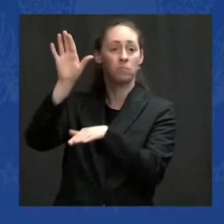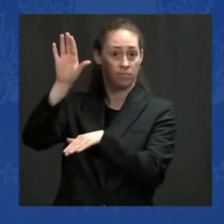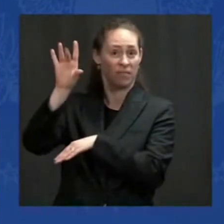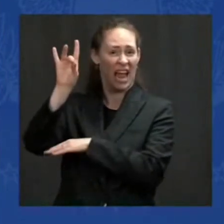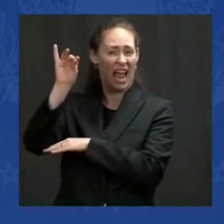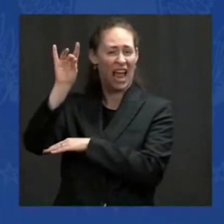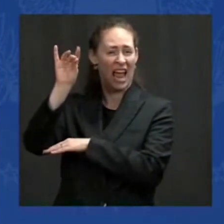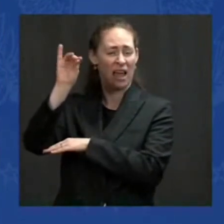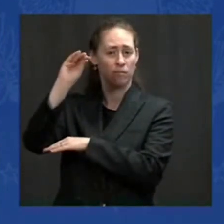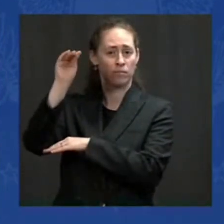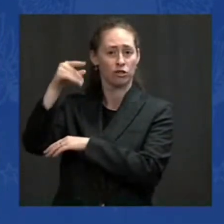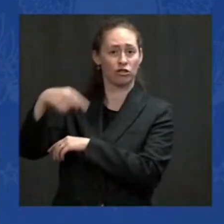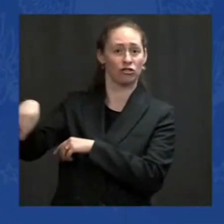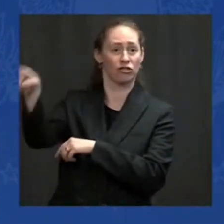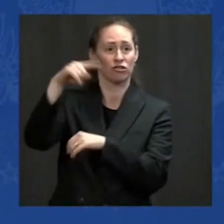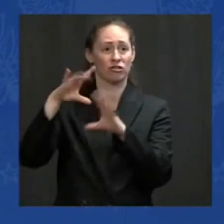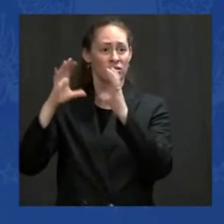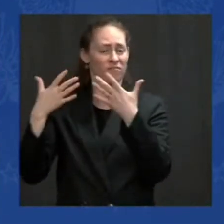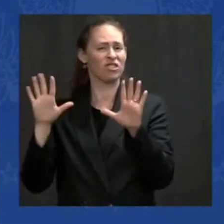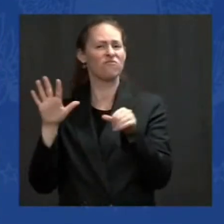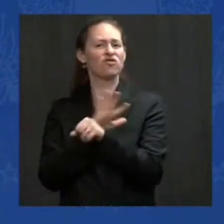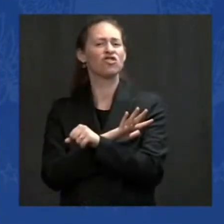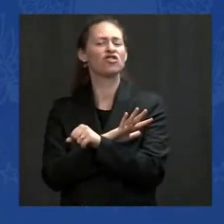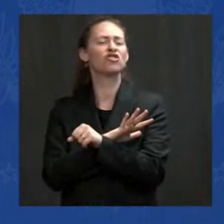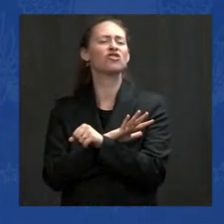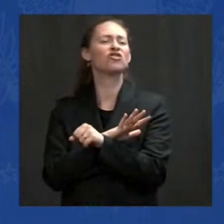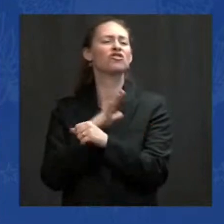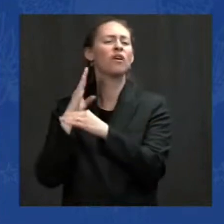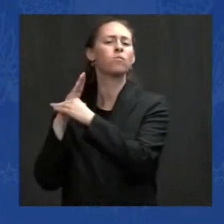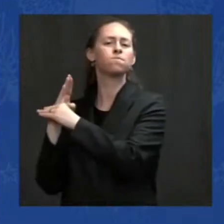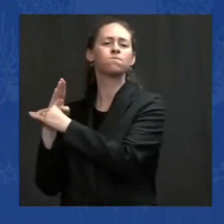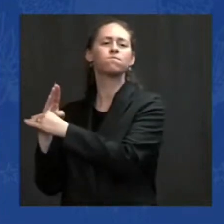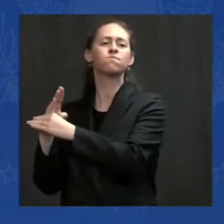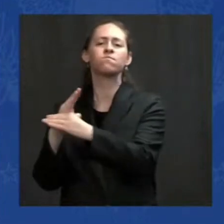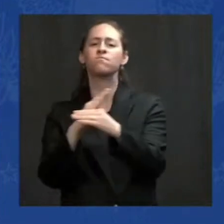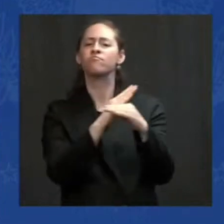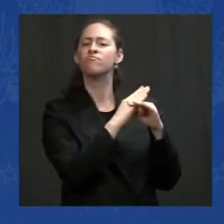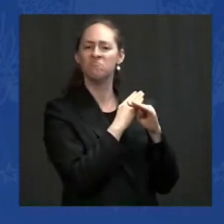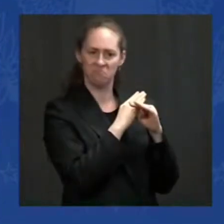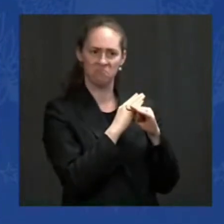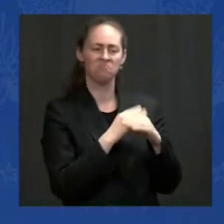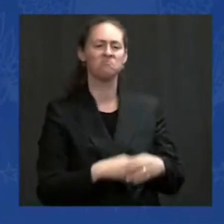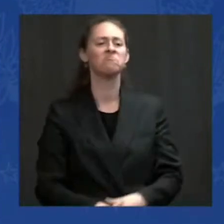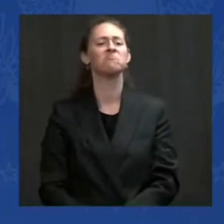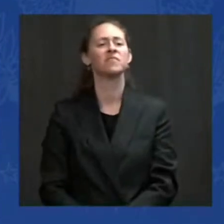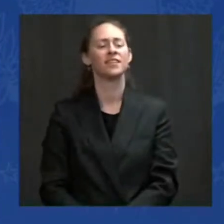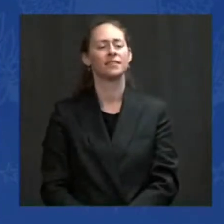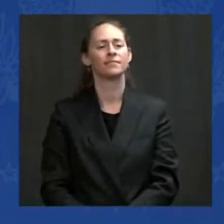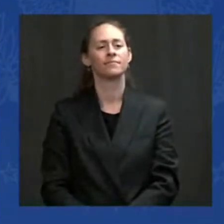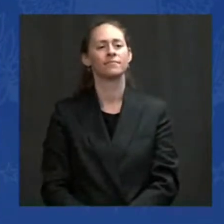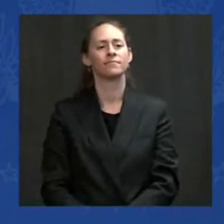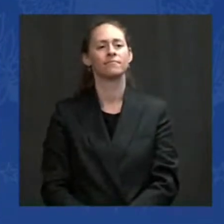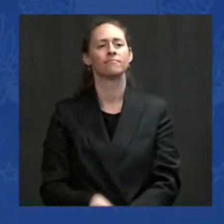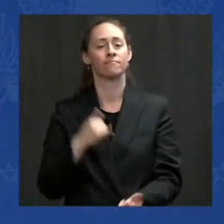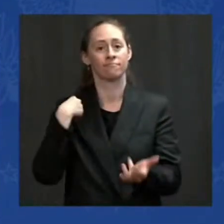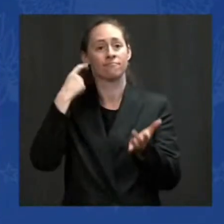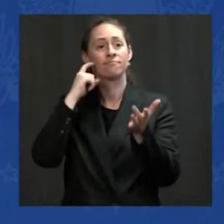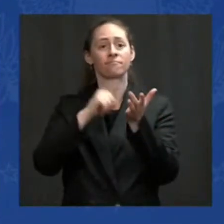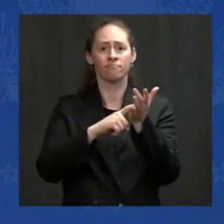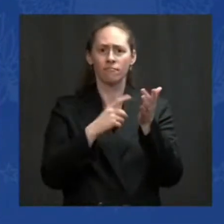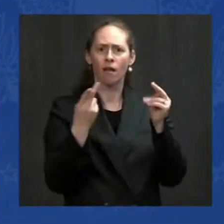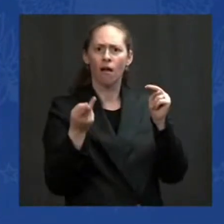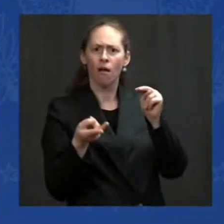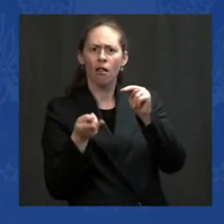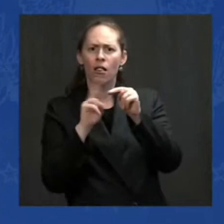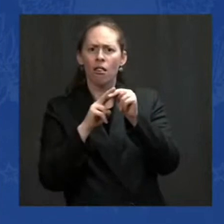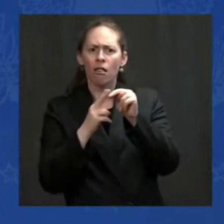risk. So despite a potential increase in the number of cases, there will likely be fewer